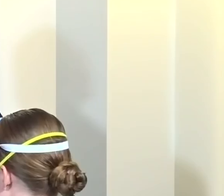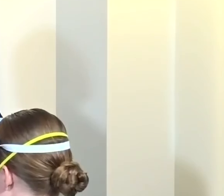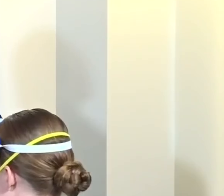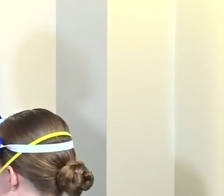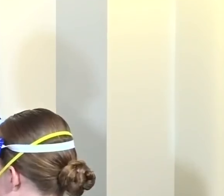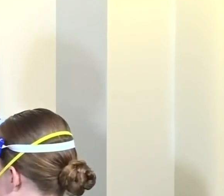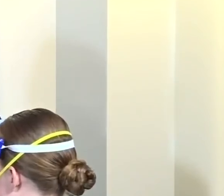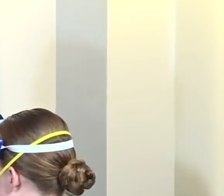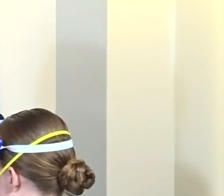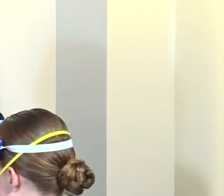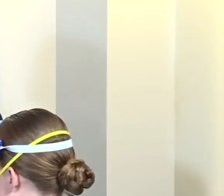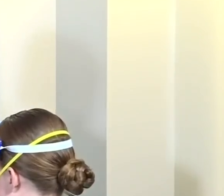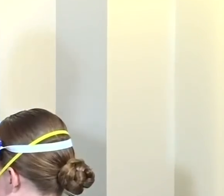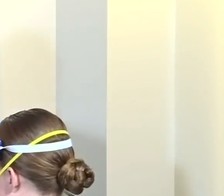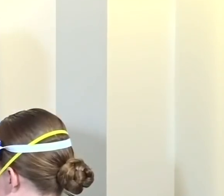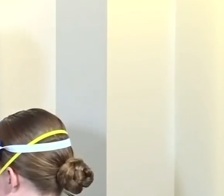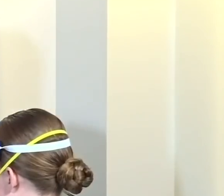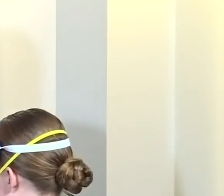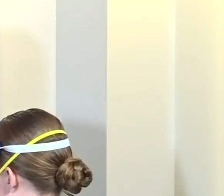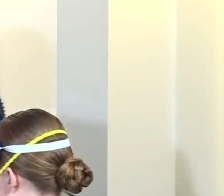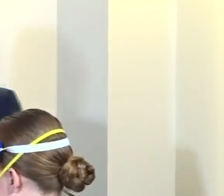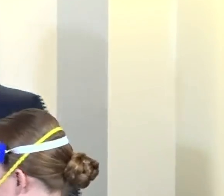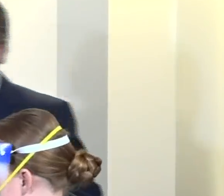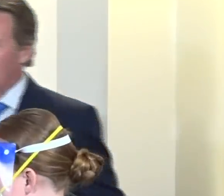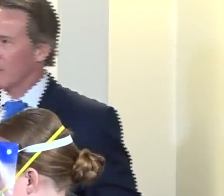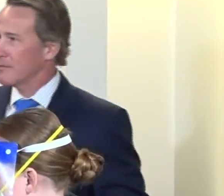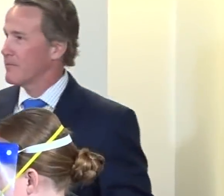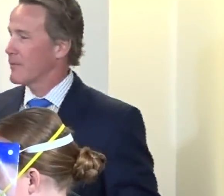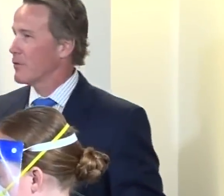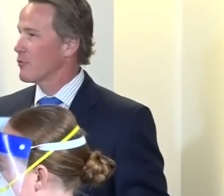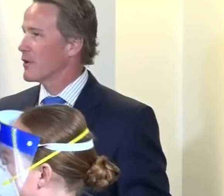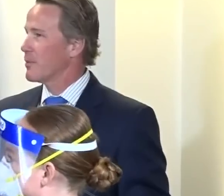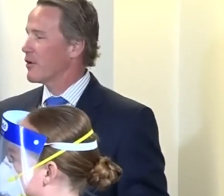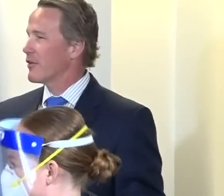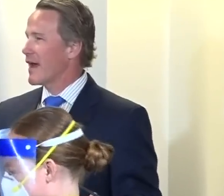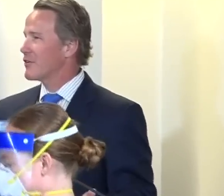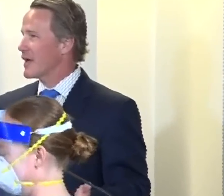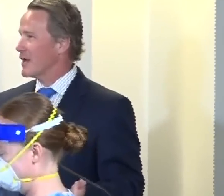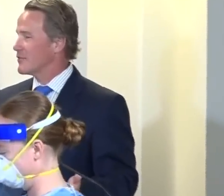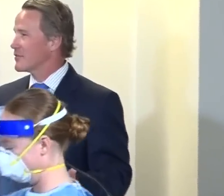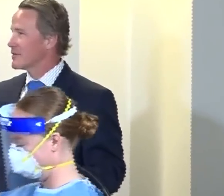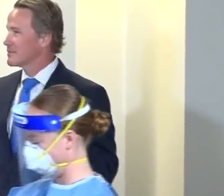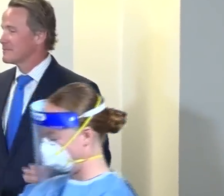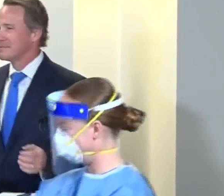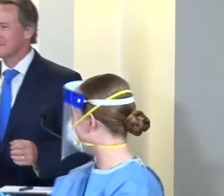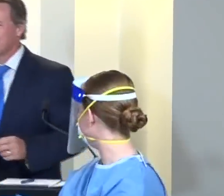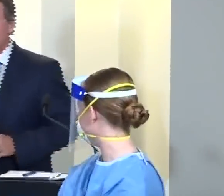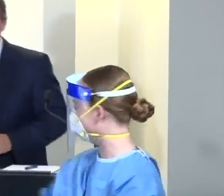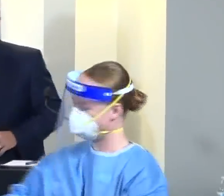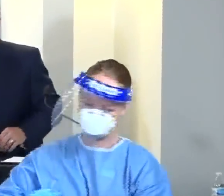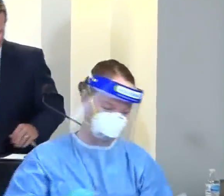All done. All right. There we go. Well, thank you very much. It was Thank much you, better than sir. advertised.